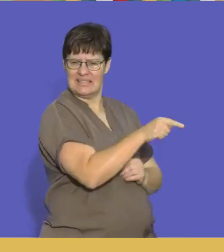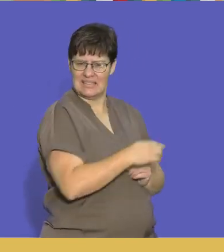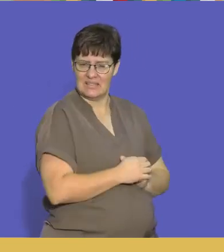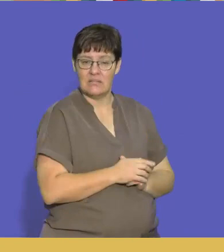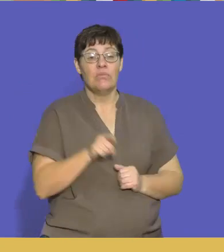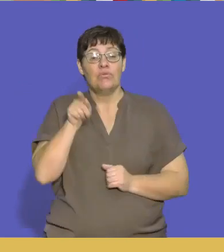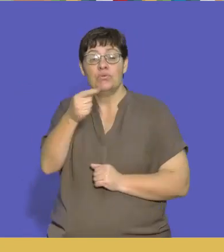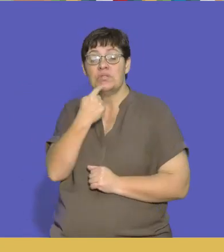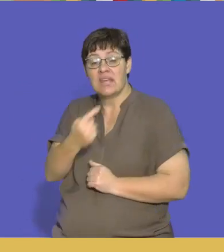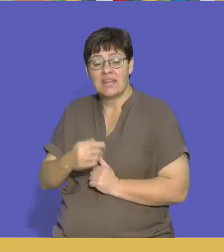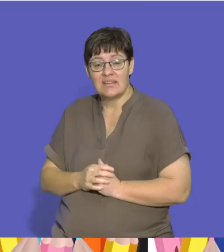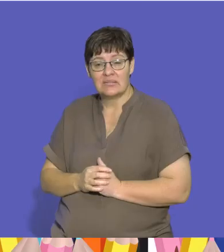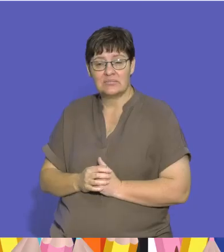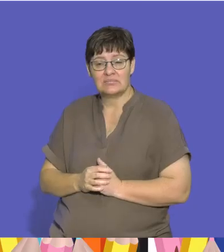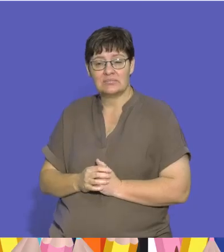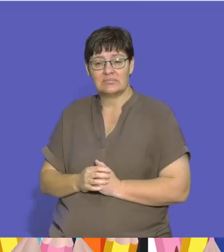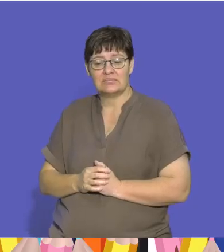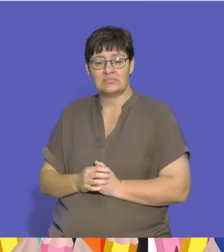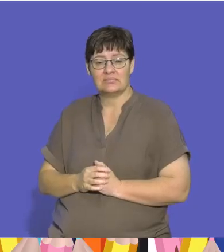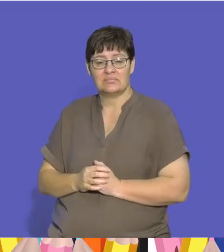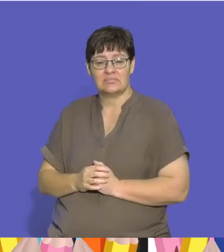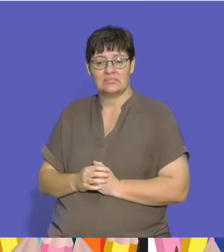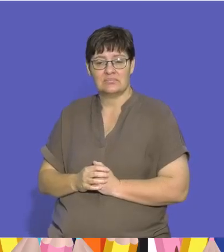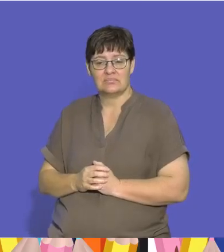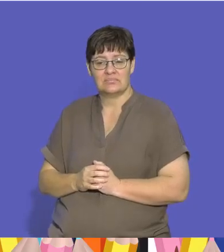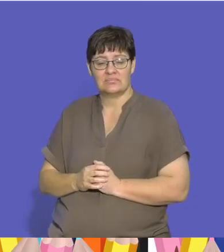stand for? You say,